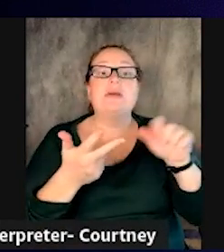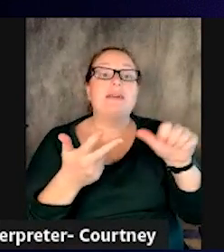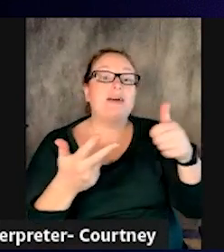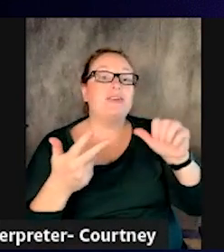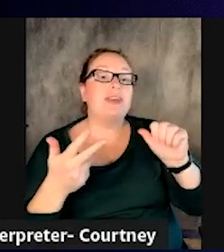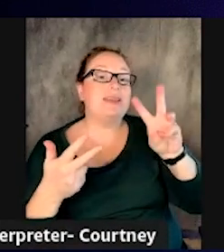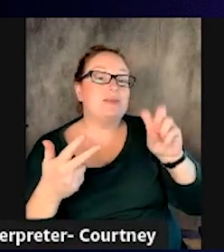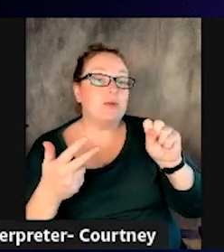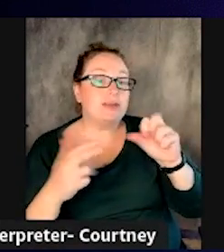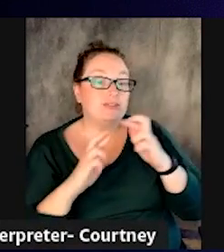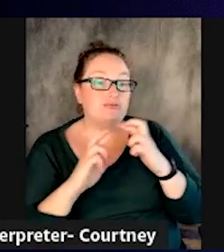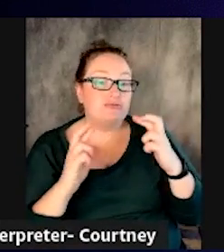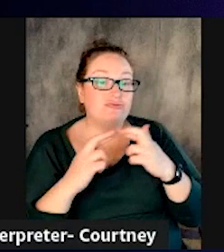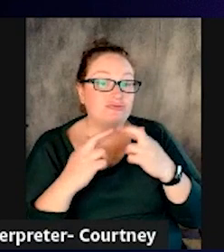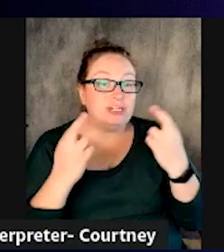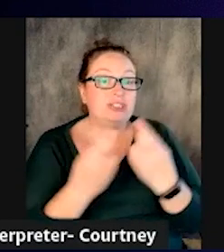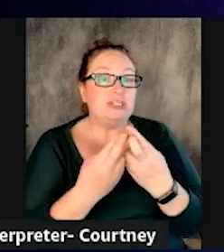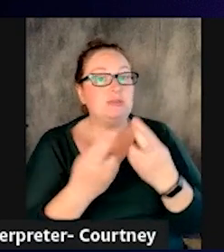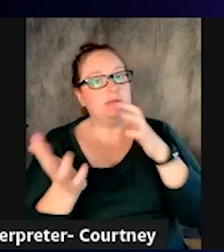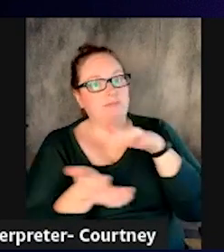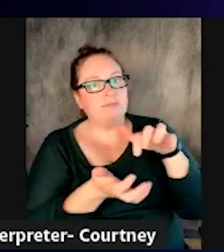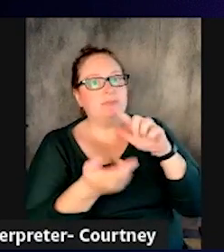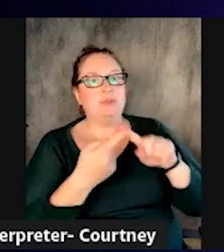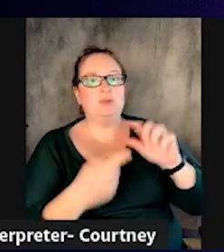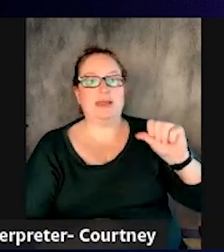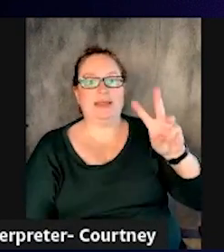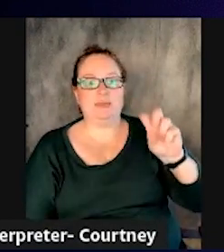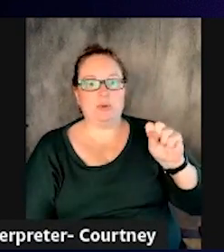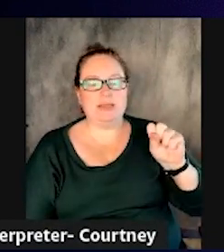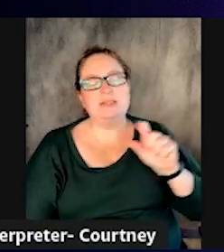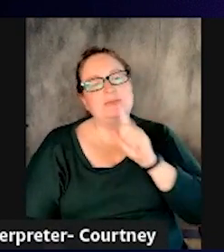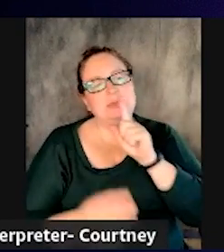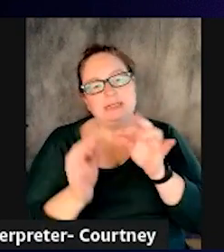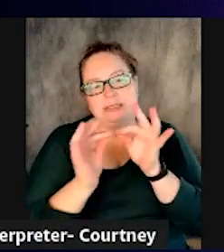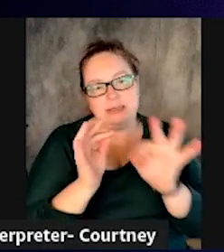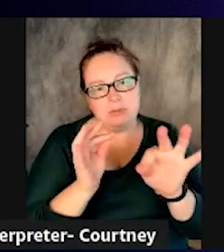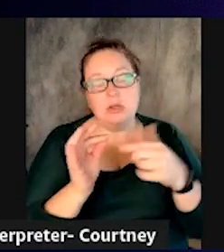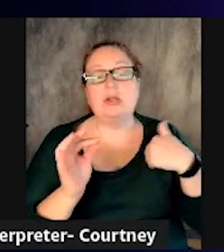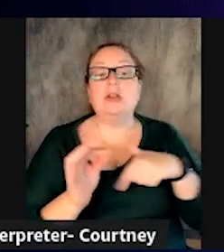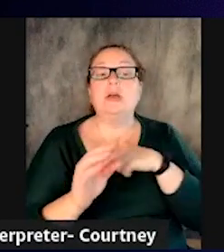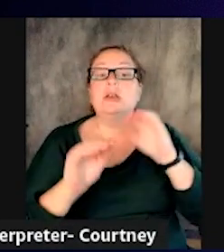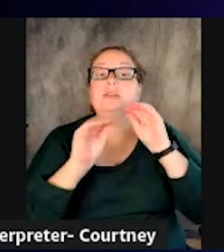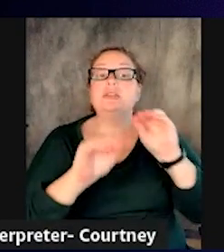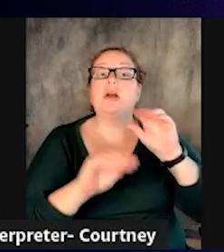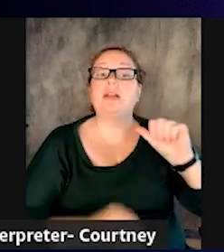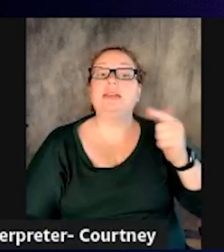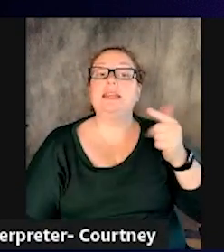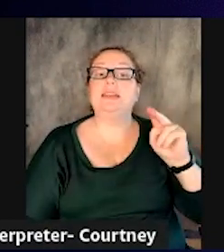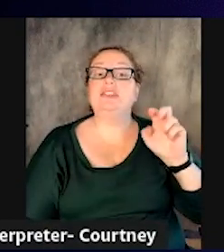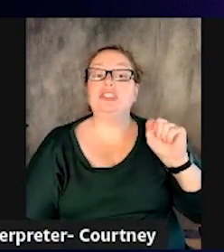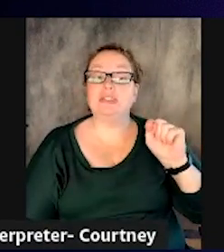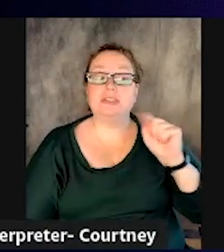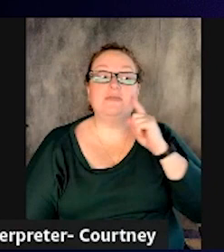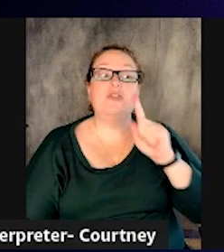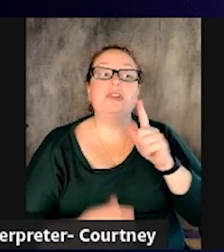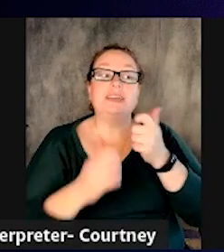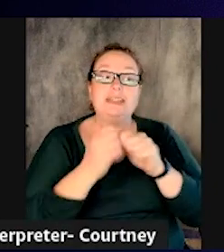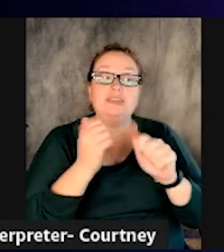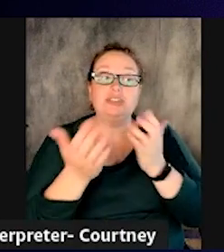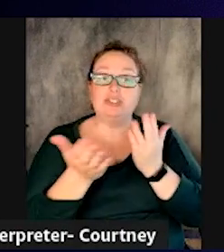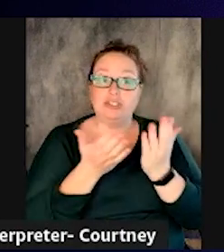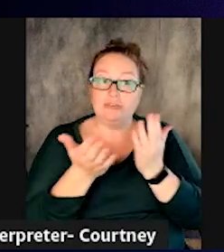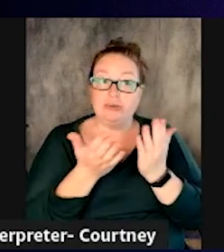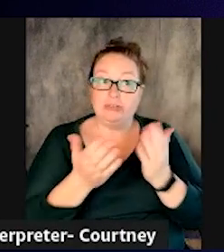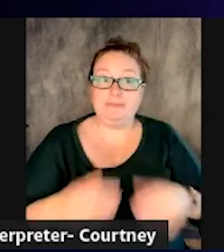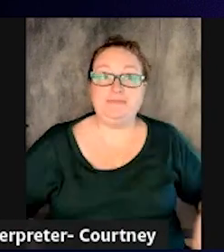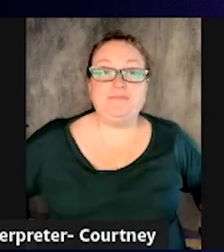regions into AWS. And we do it pretty simply. You install an agent on each source server. The